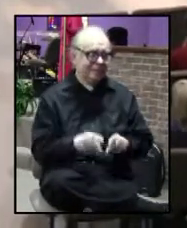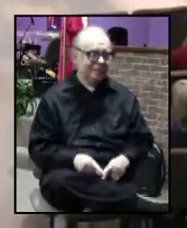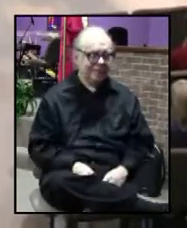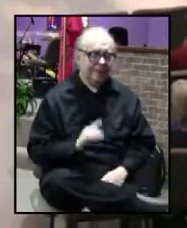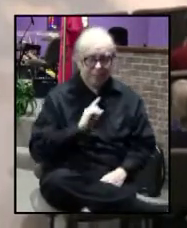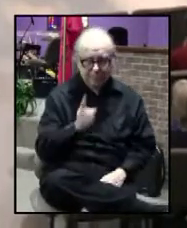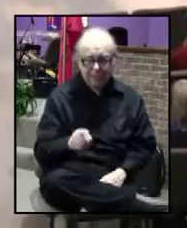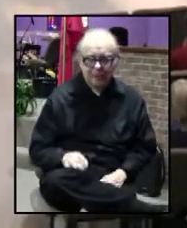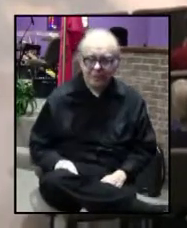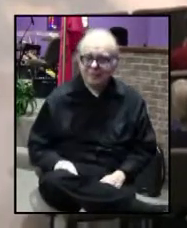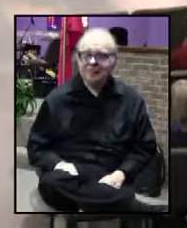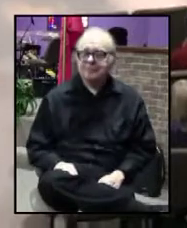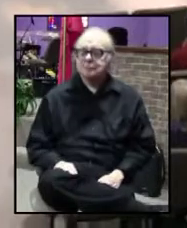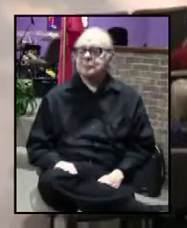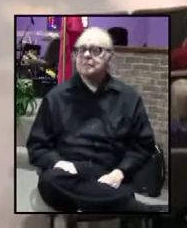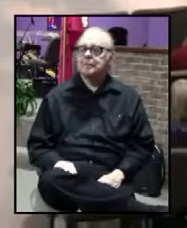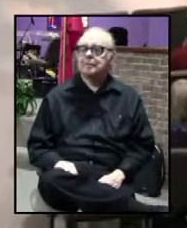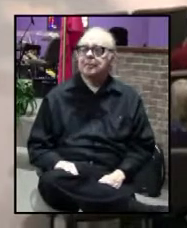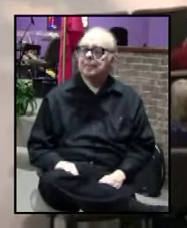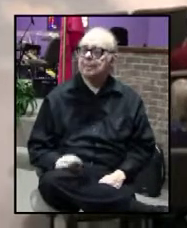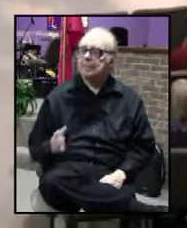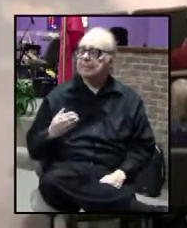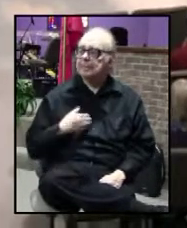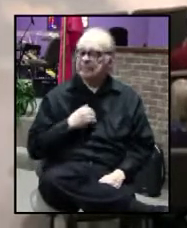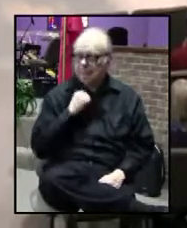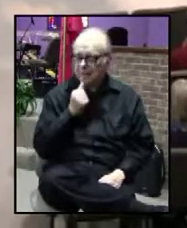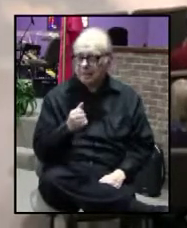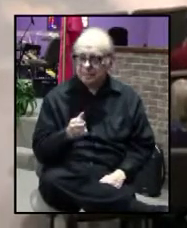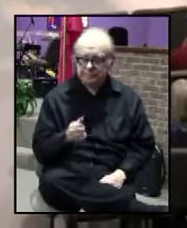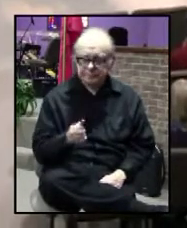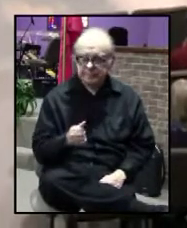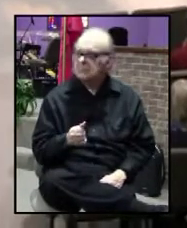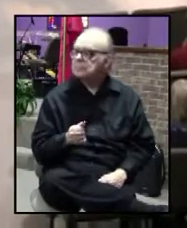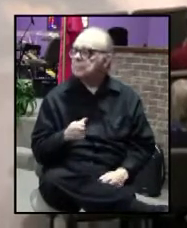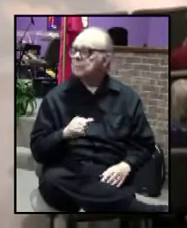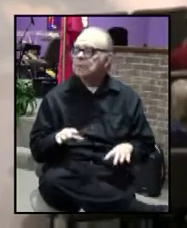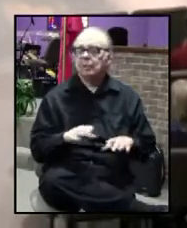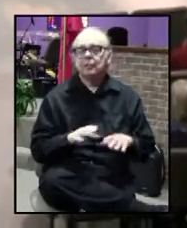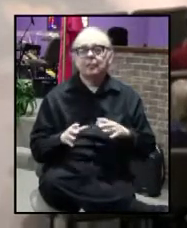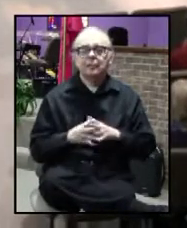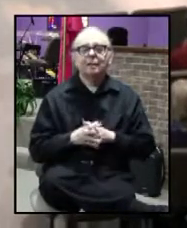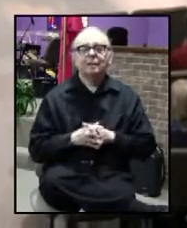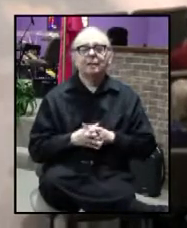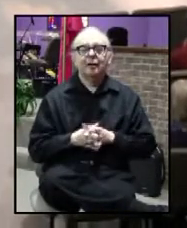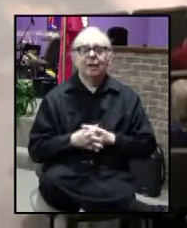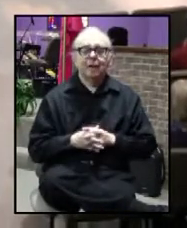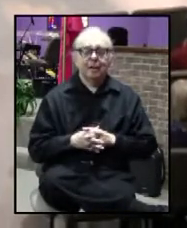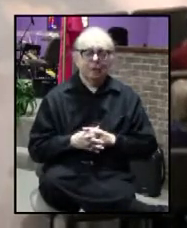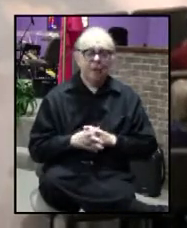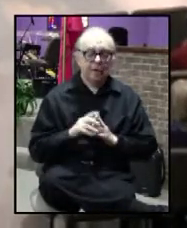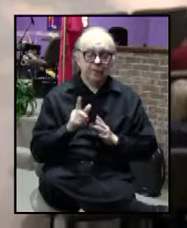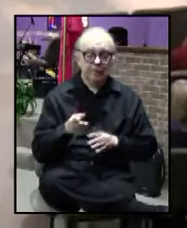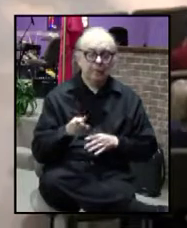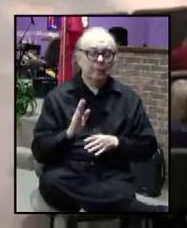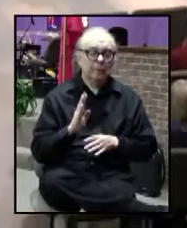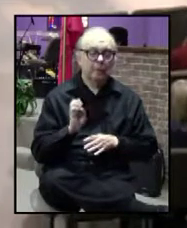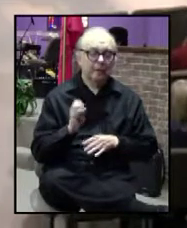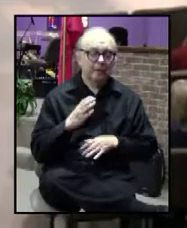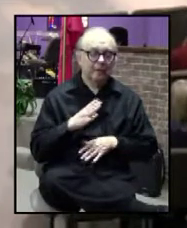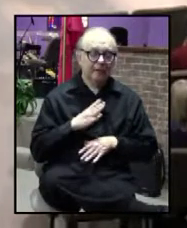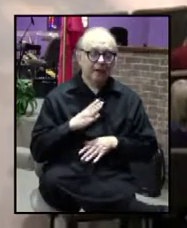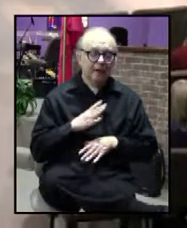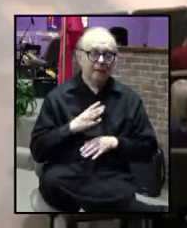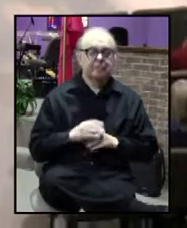Go. But I haven't had a chance to recoup. Just go. We'll be okay. And he